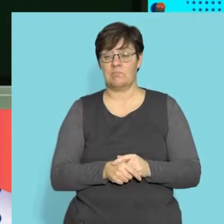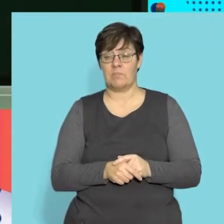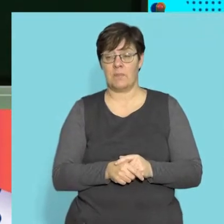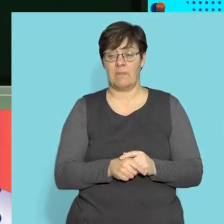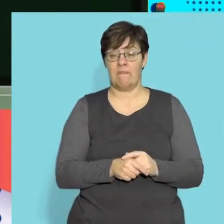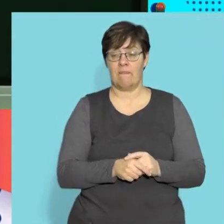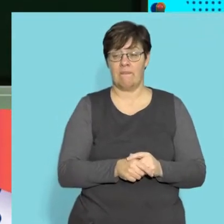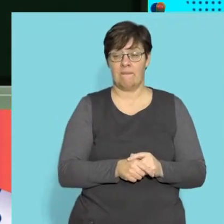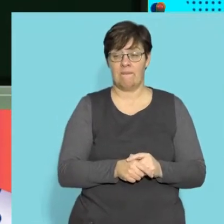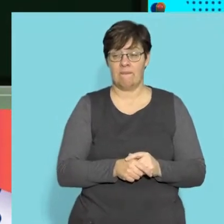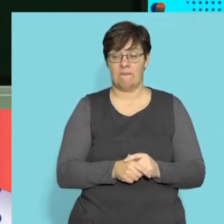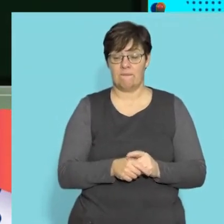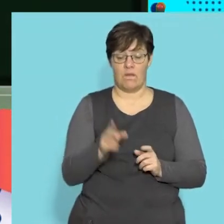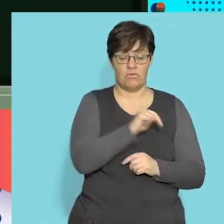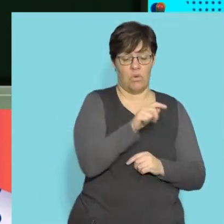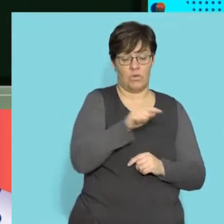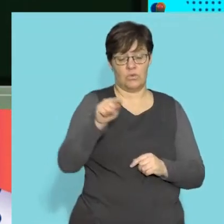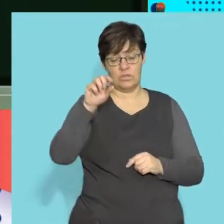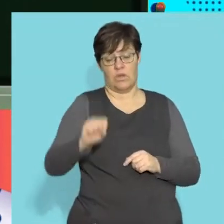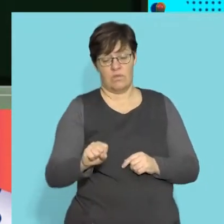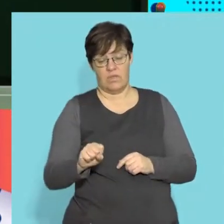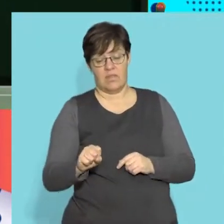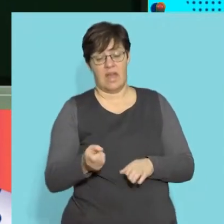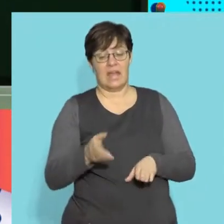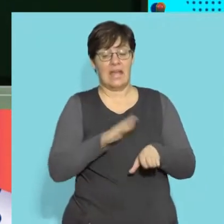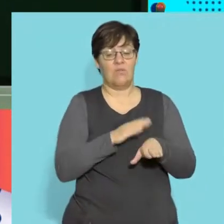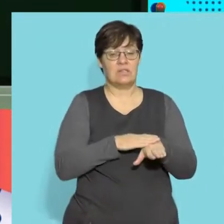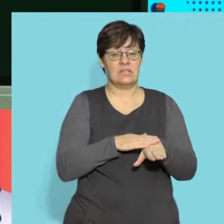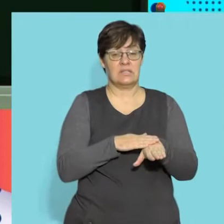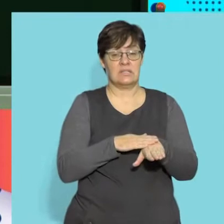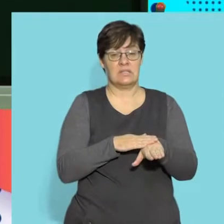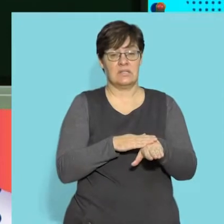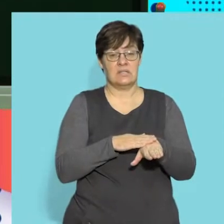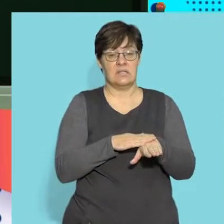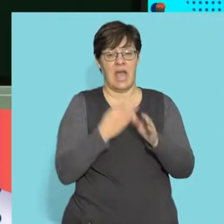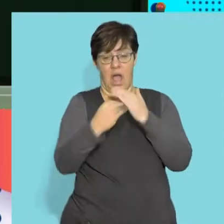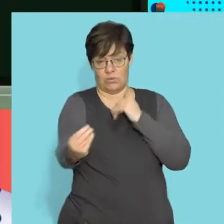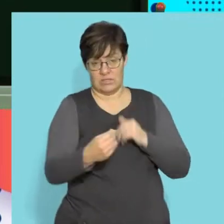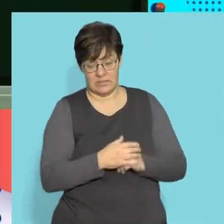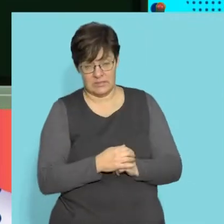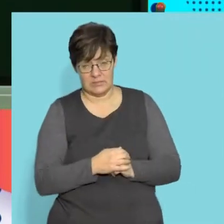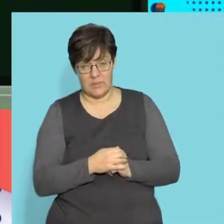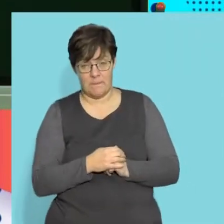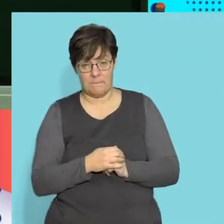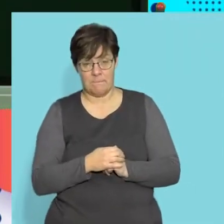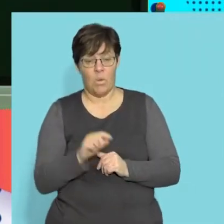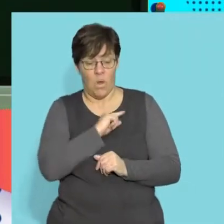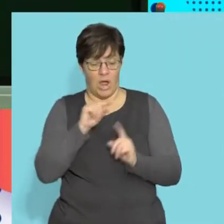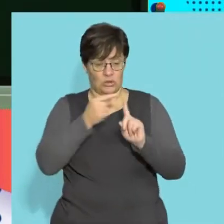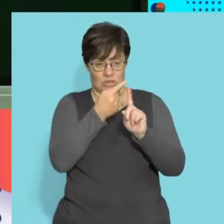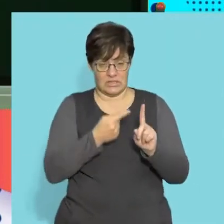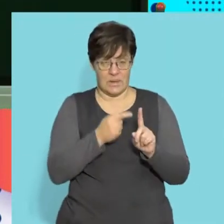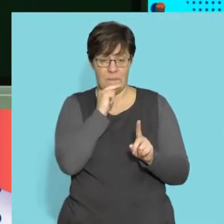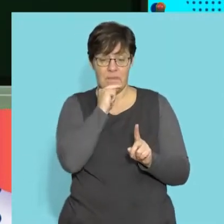go down. Over here, field is from north to south, the current is coming out, the dot tells you the current's coming